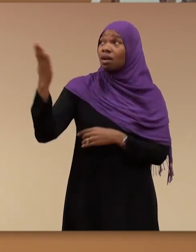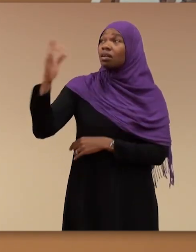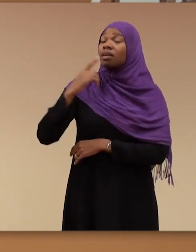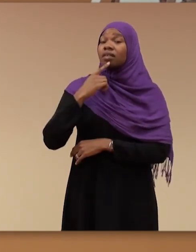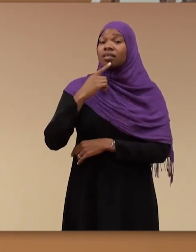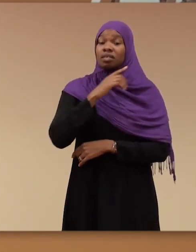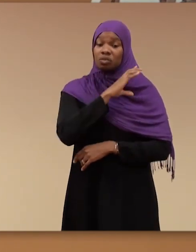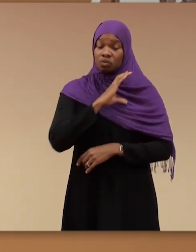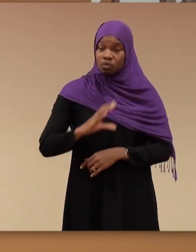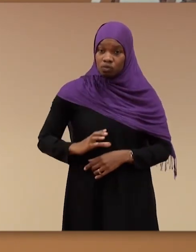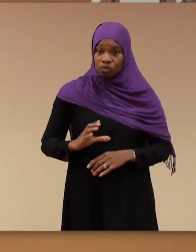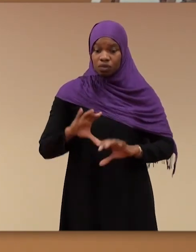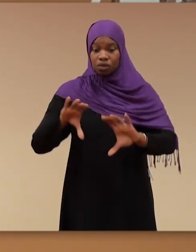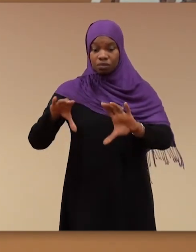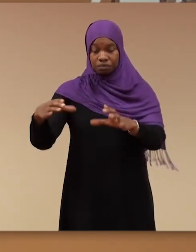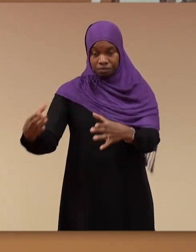and